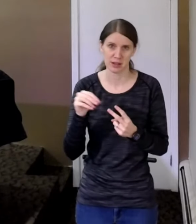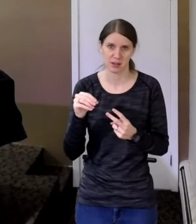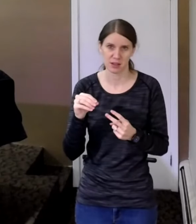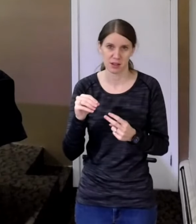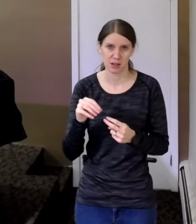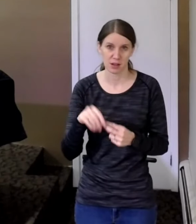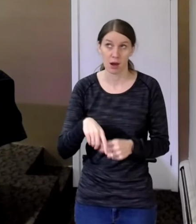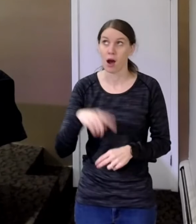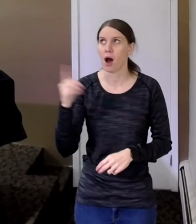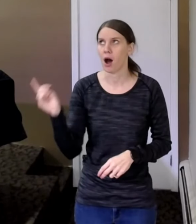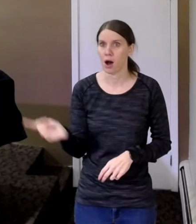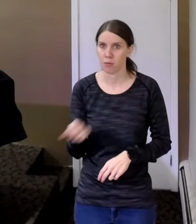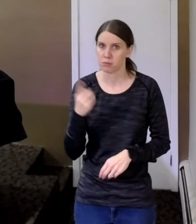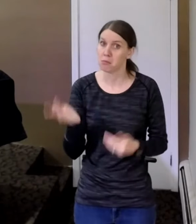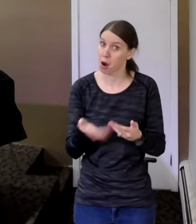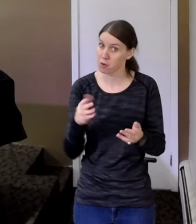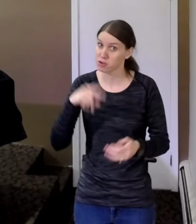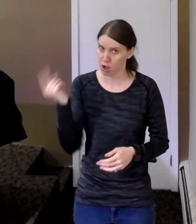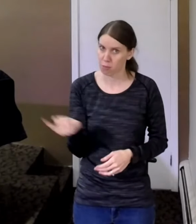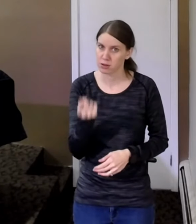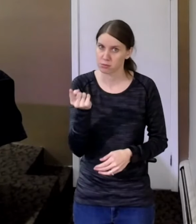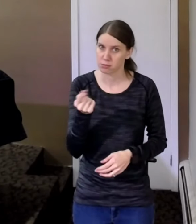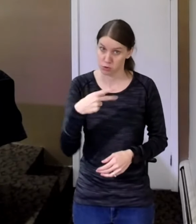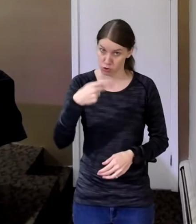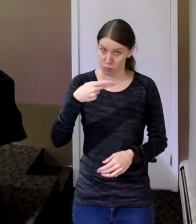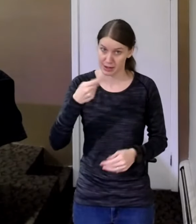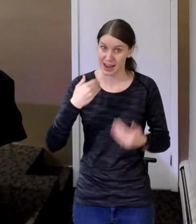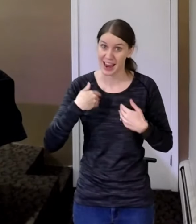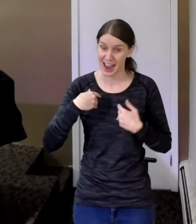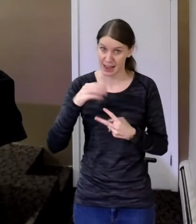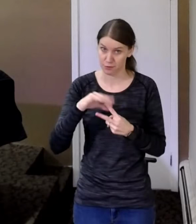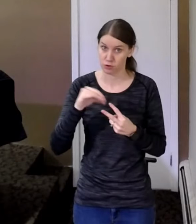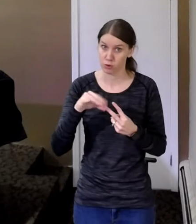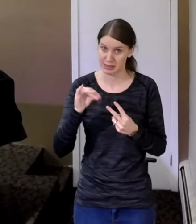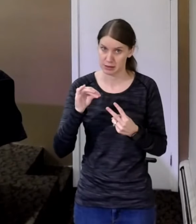always, we have a choice in how we're going to respond.